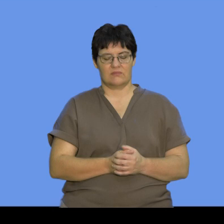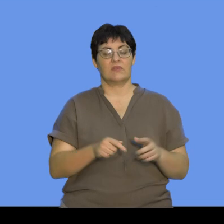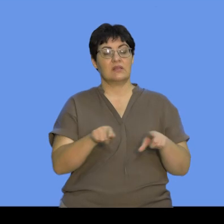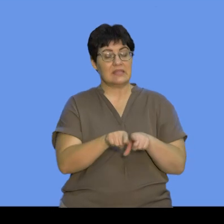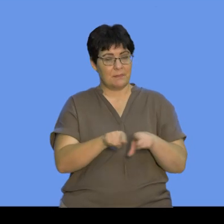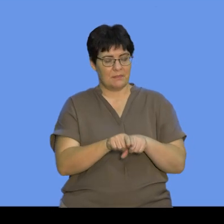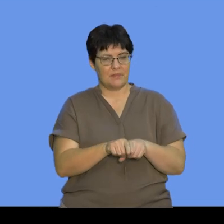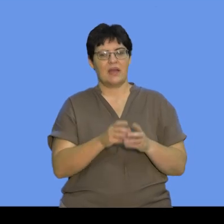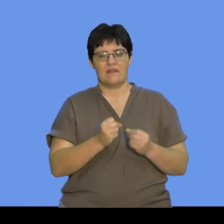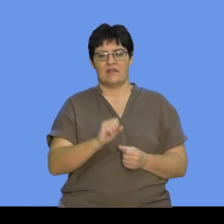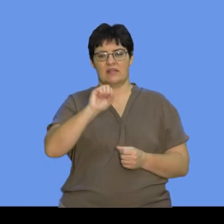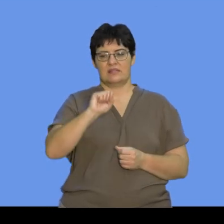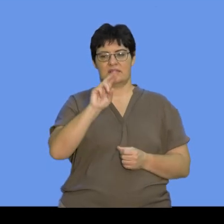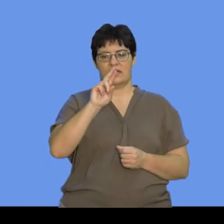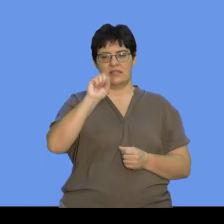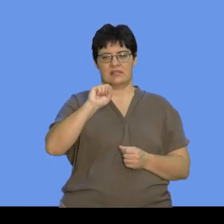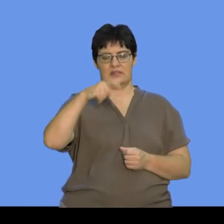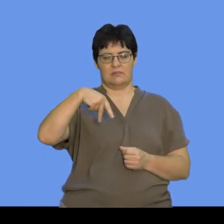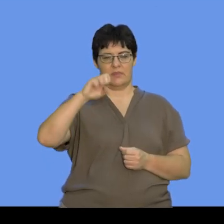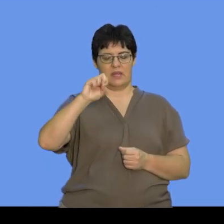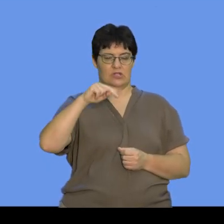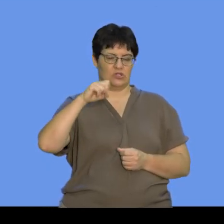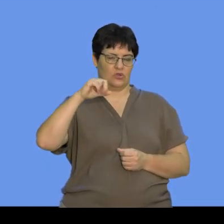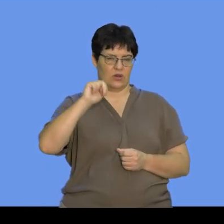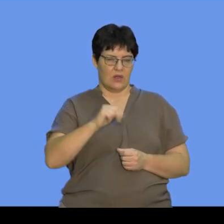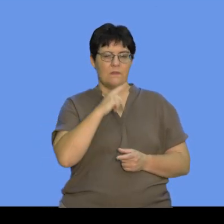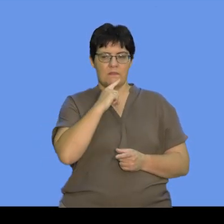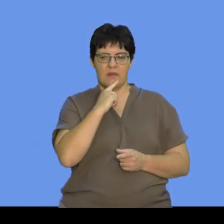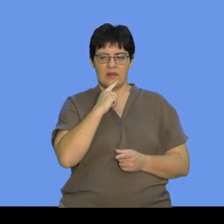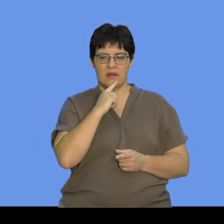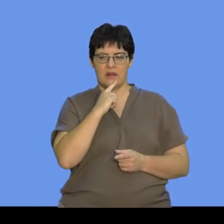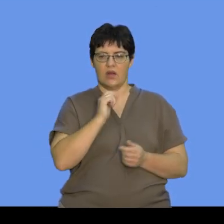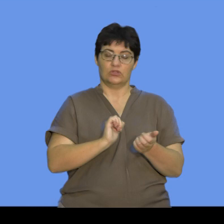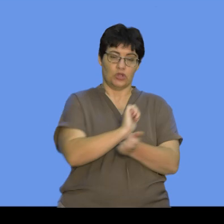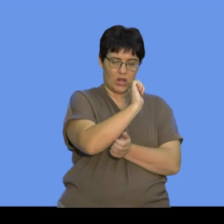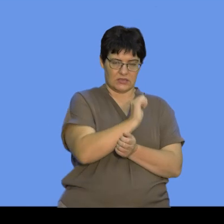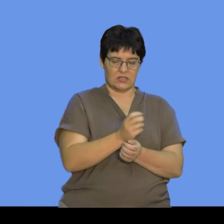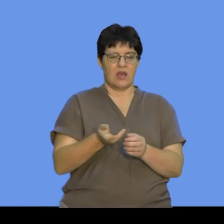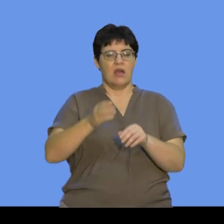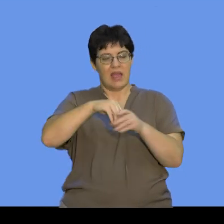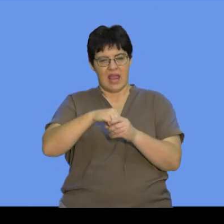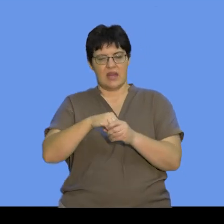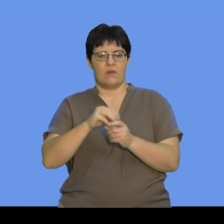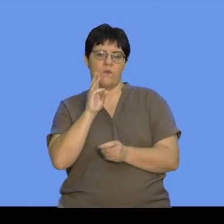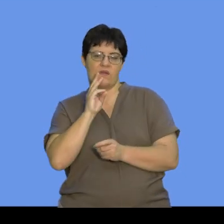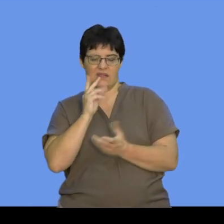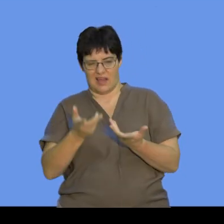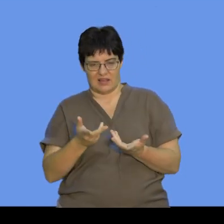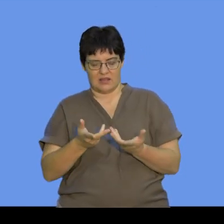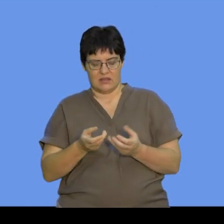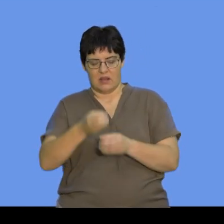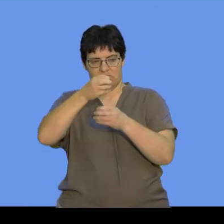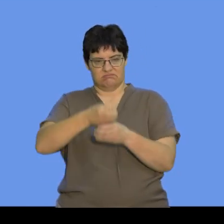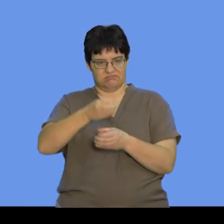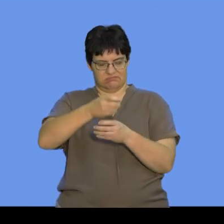suspension, which is a mixture of solid floating in a liquid, which has to do with a very important property that